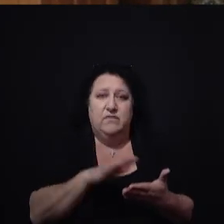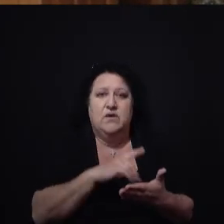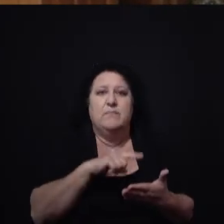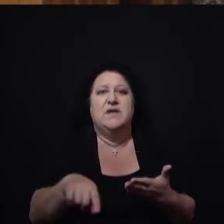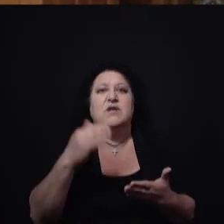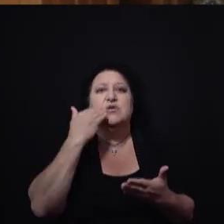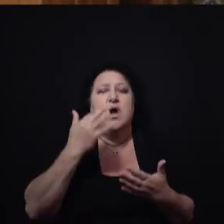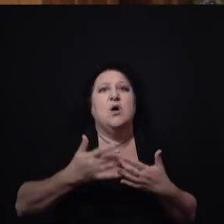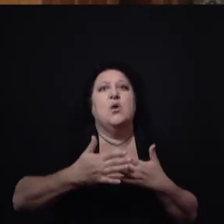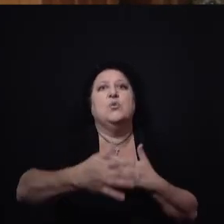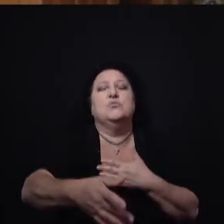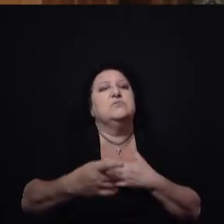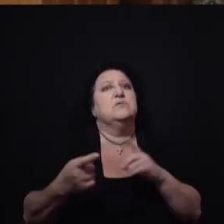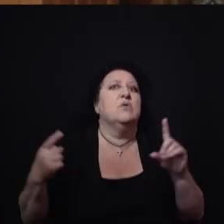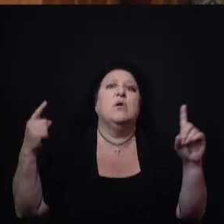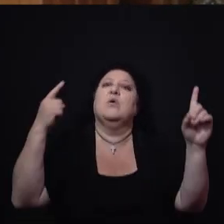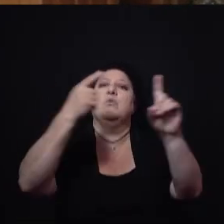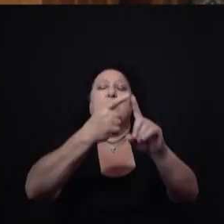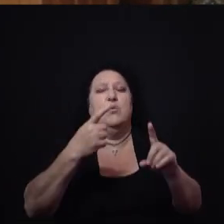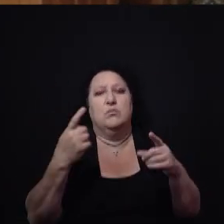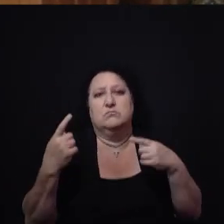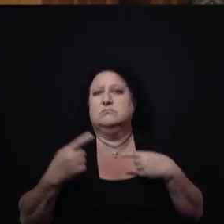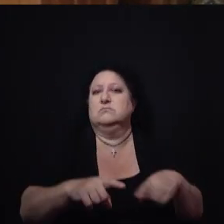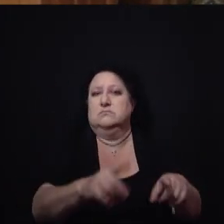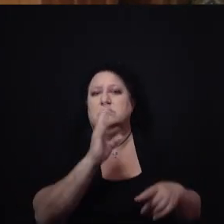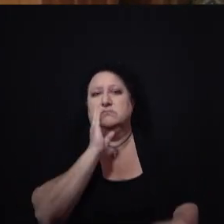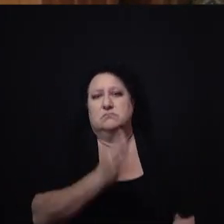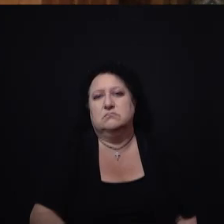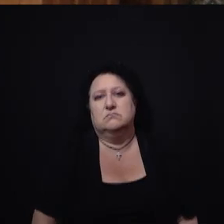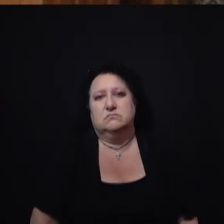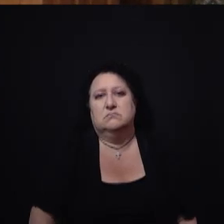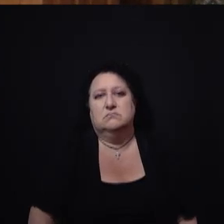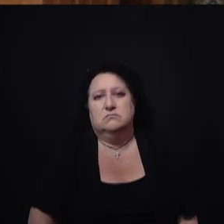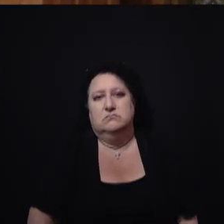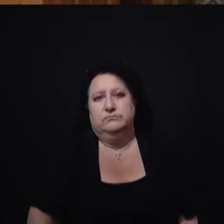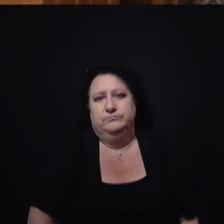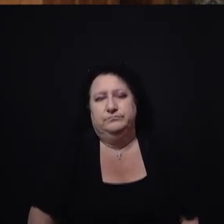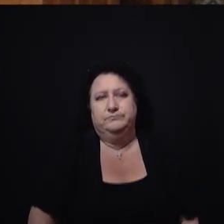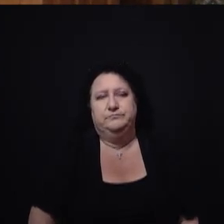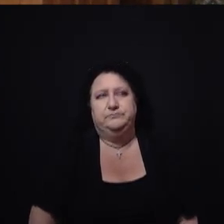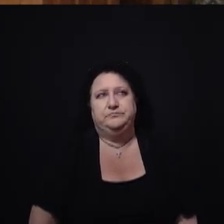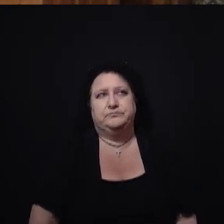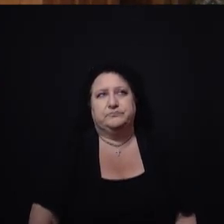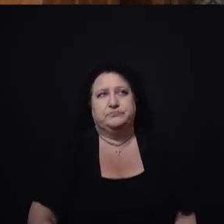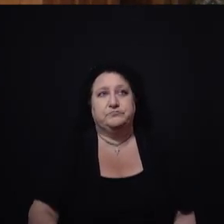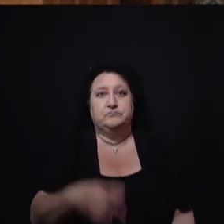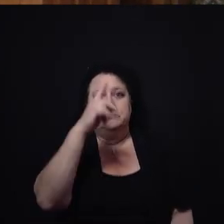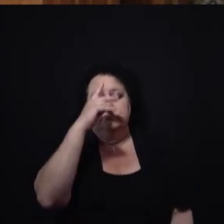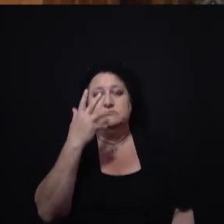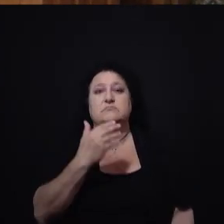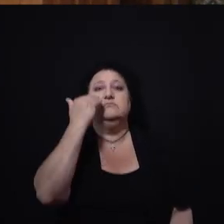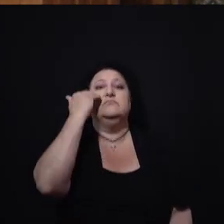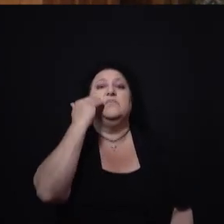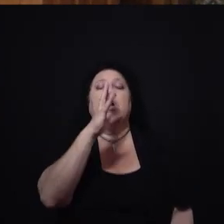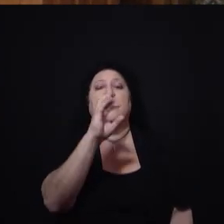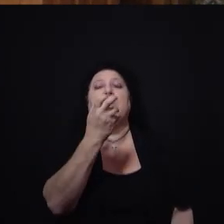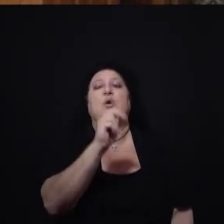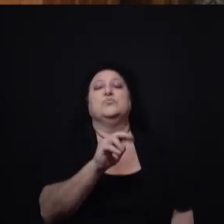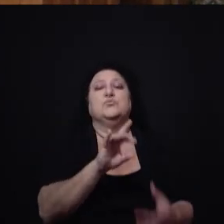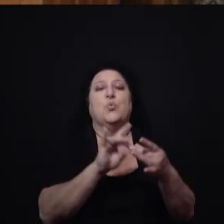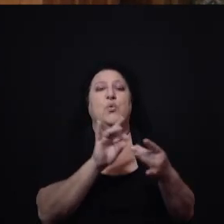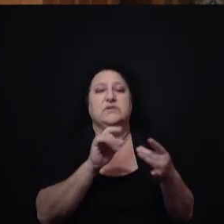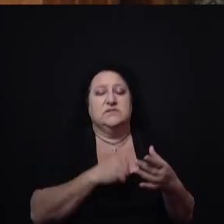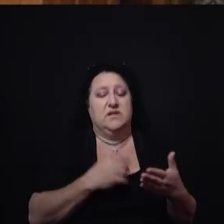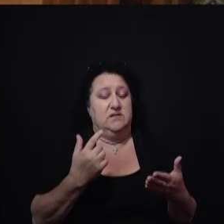you, so can I, so can we. And Paul, remember, he knew his own story, right? He said, of this gospel, I have